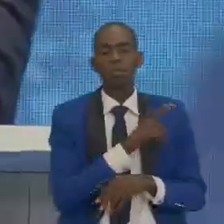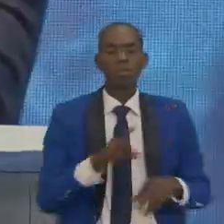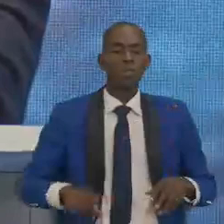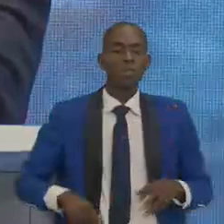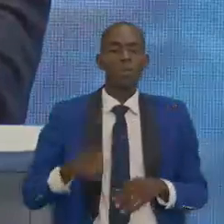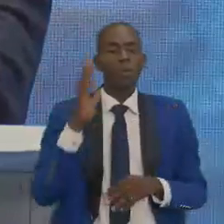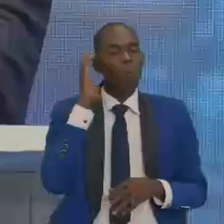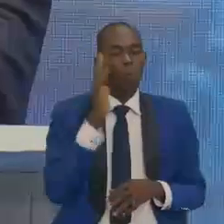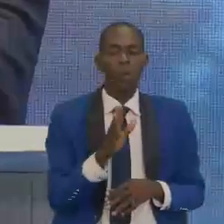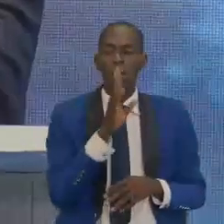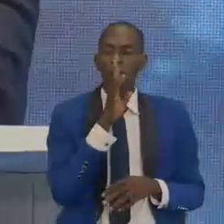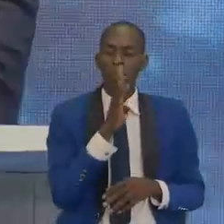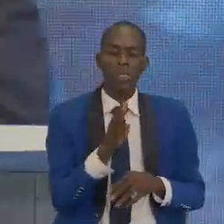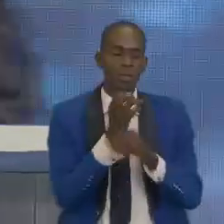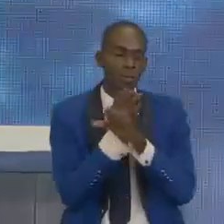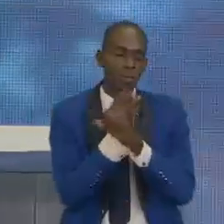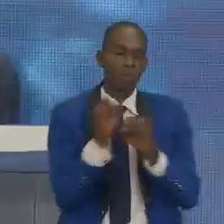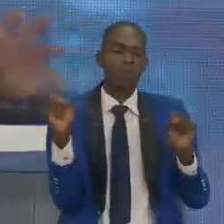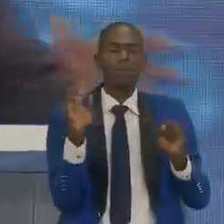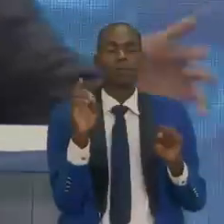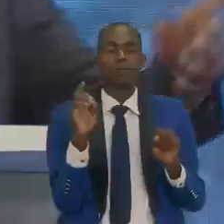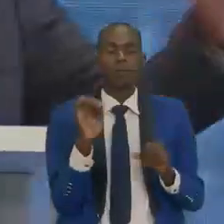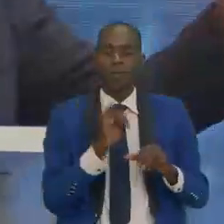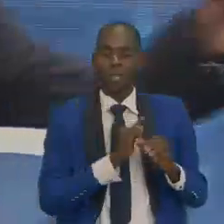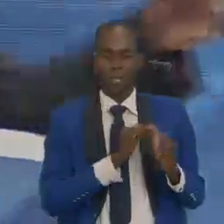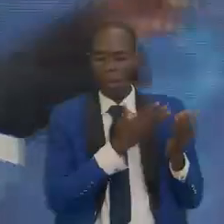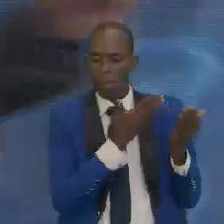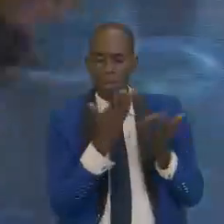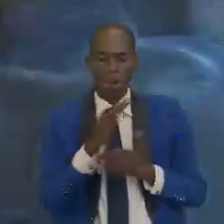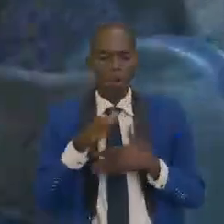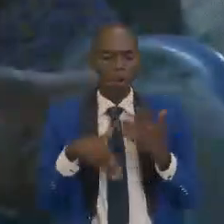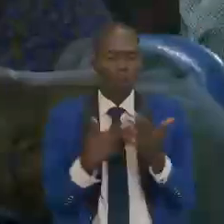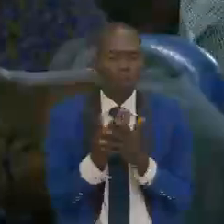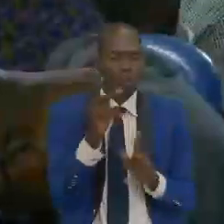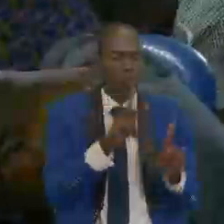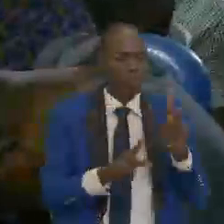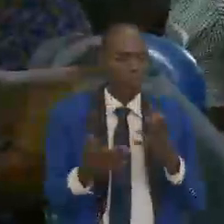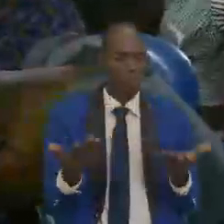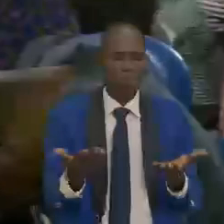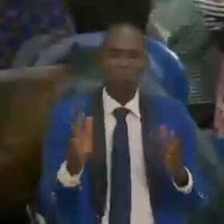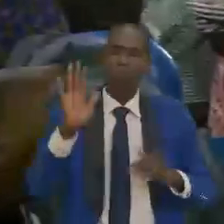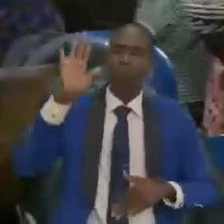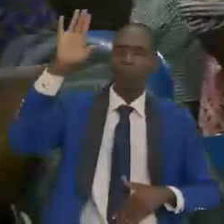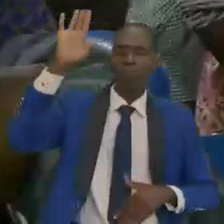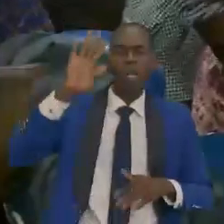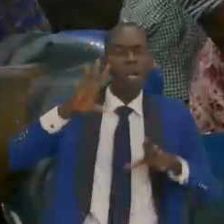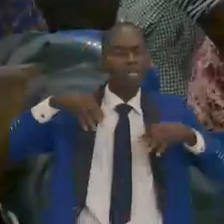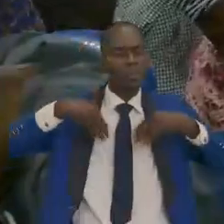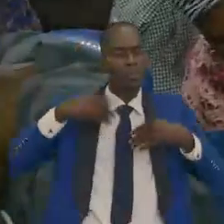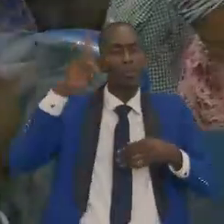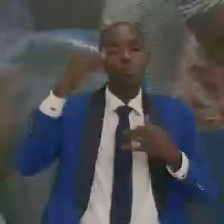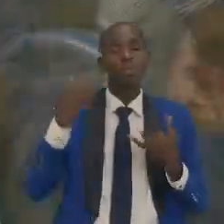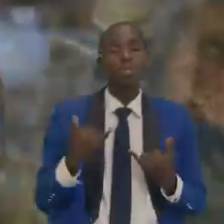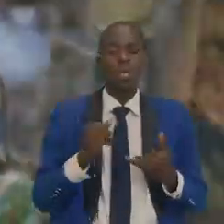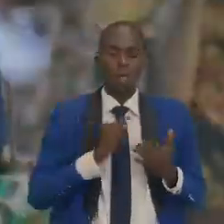be saved. I bring all these who are raising up their hands or they are standing, I'm bringing them to you right